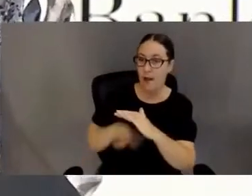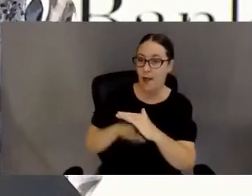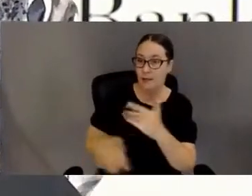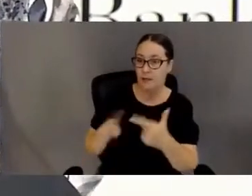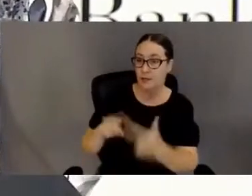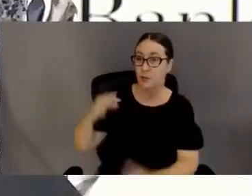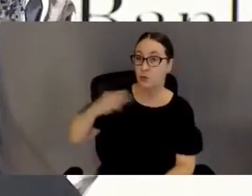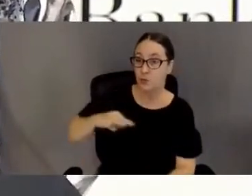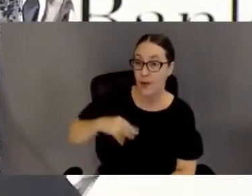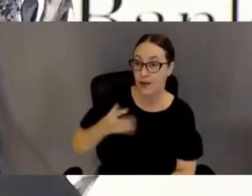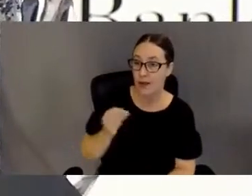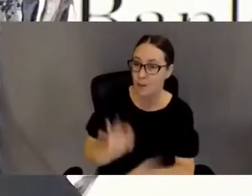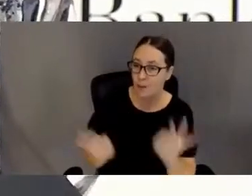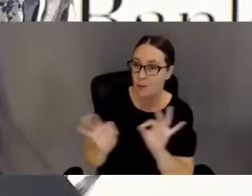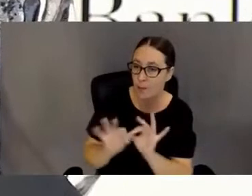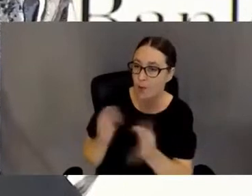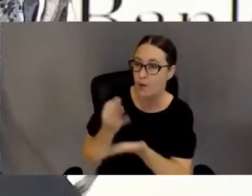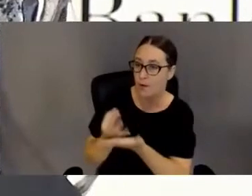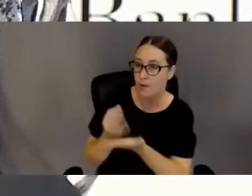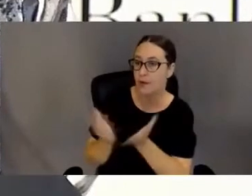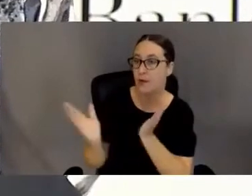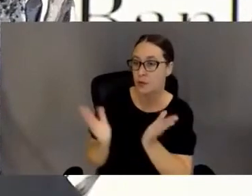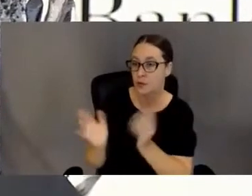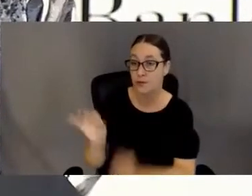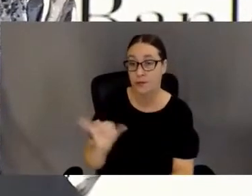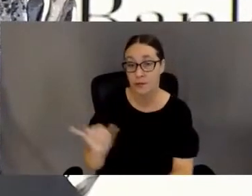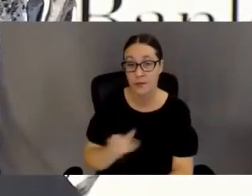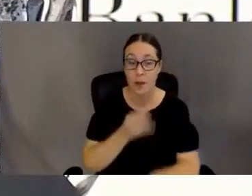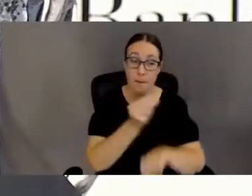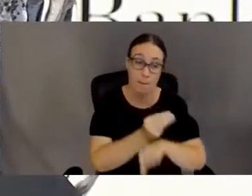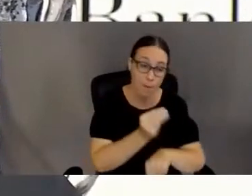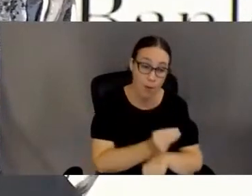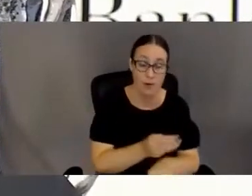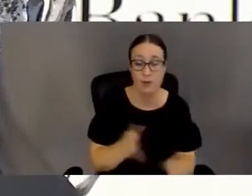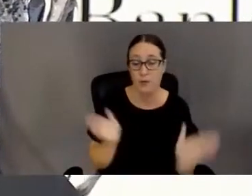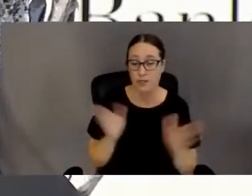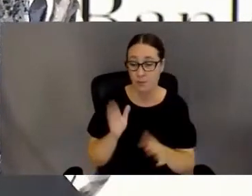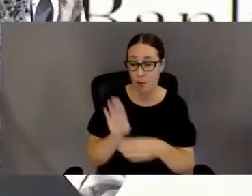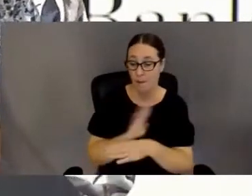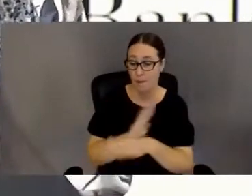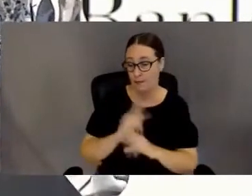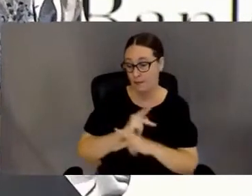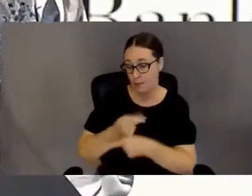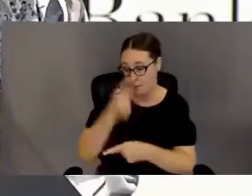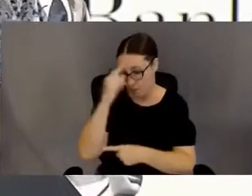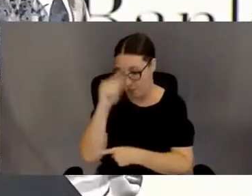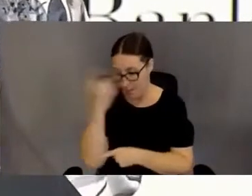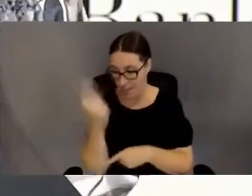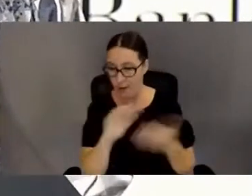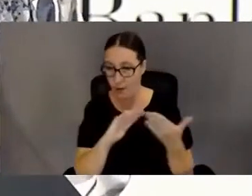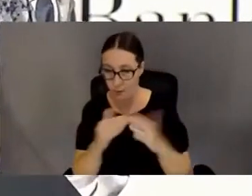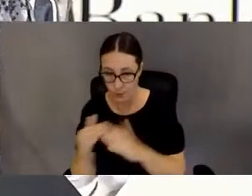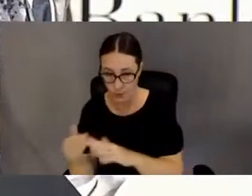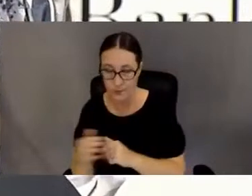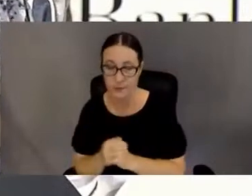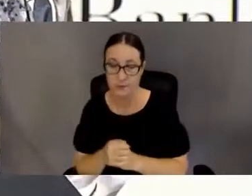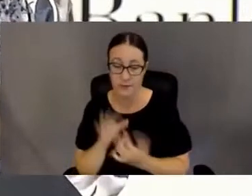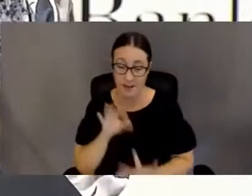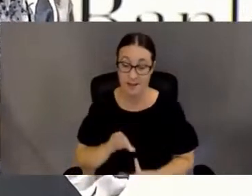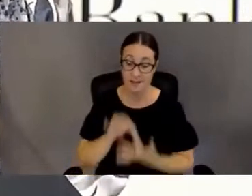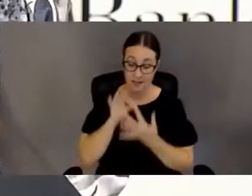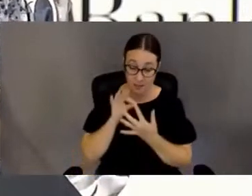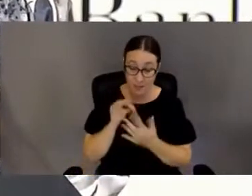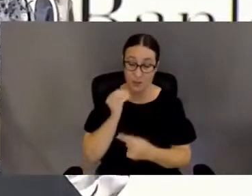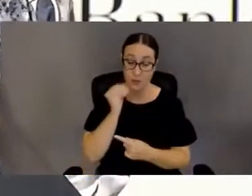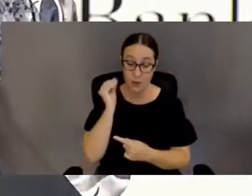and vital financial services, such as mortgage and small business lending to Black communities, especially those households of